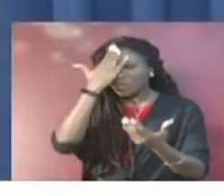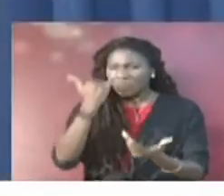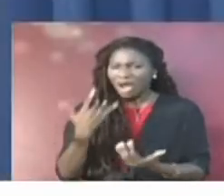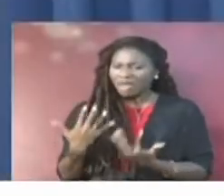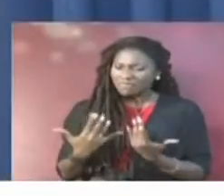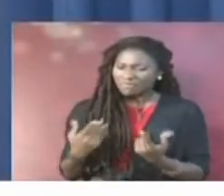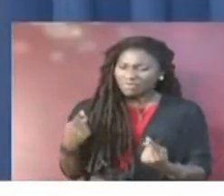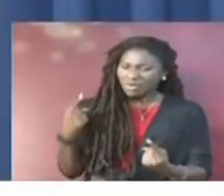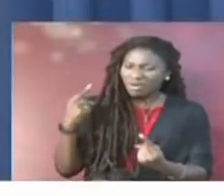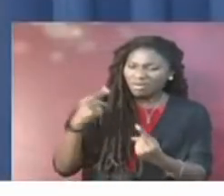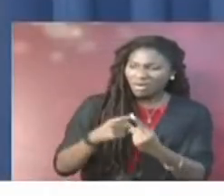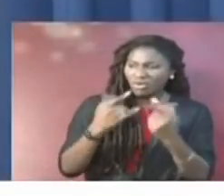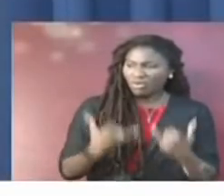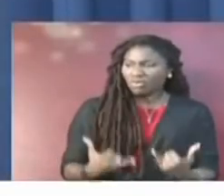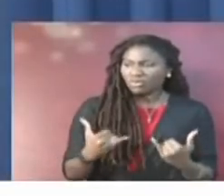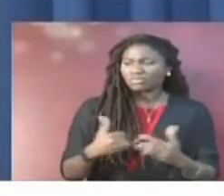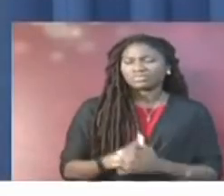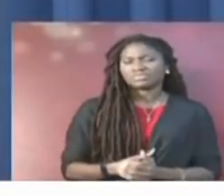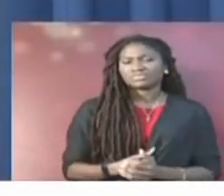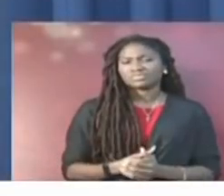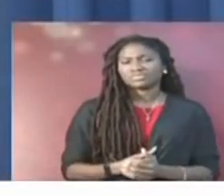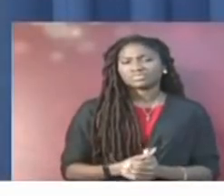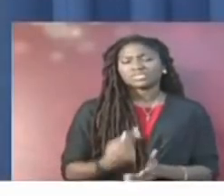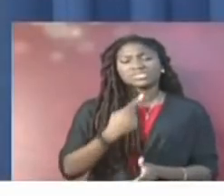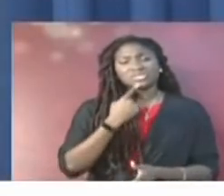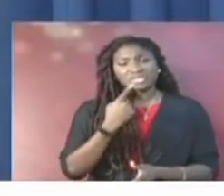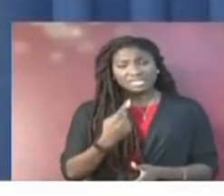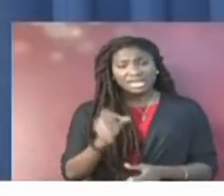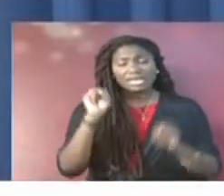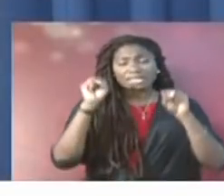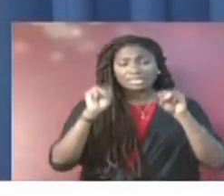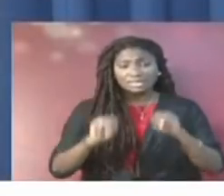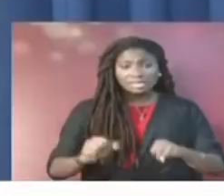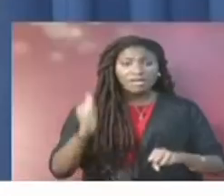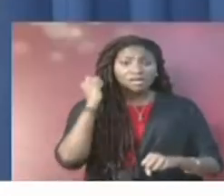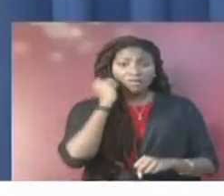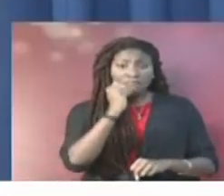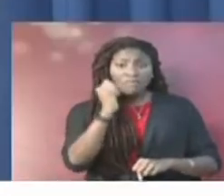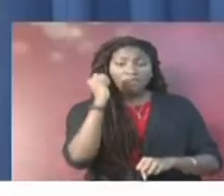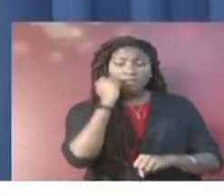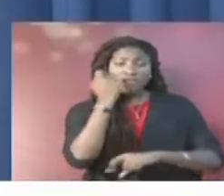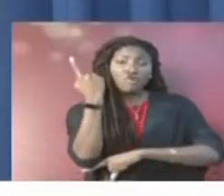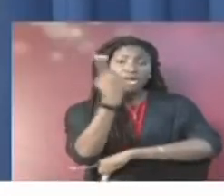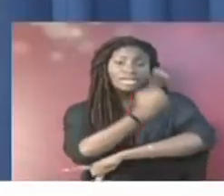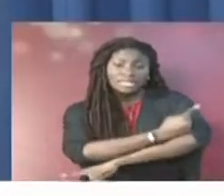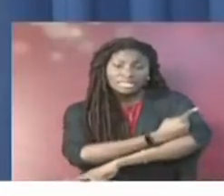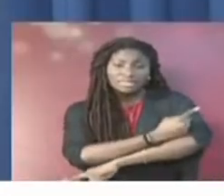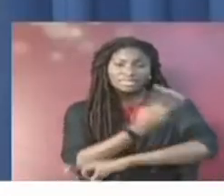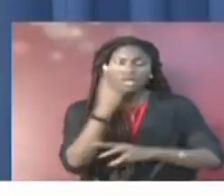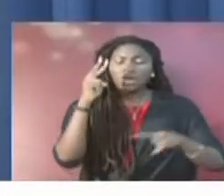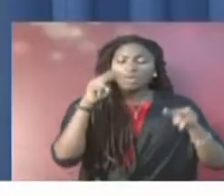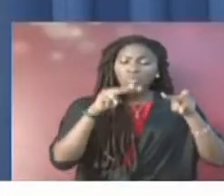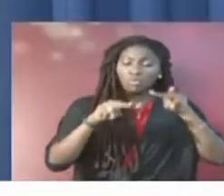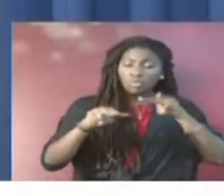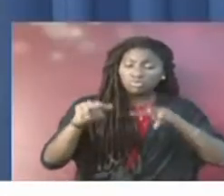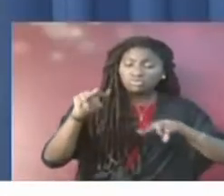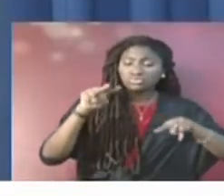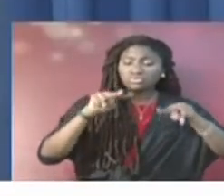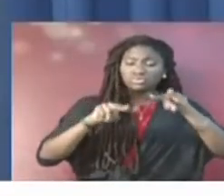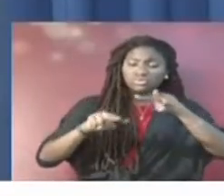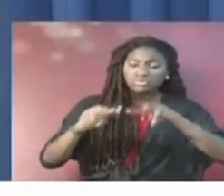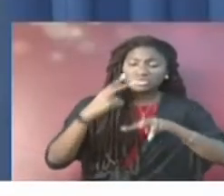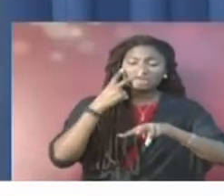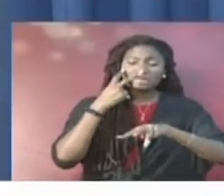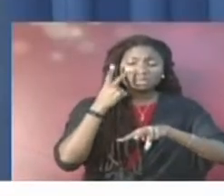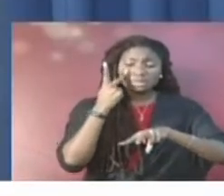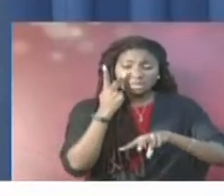We have been observing this situation daily since the onset of the pandemic. So we do chart our figures and